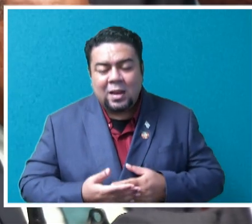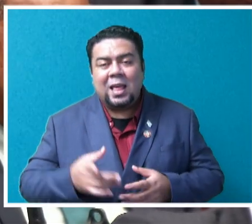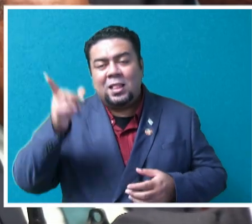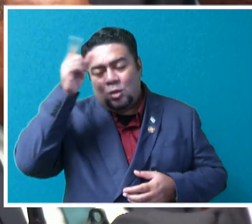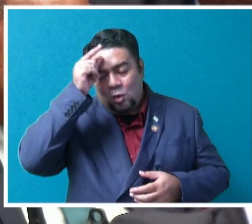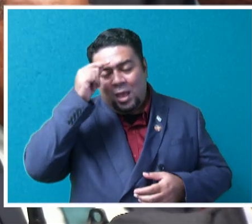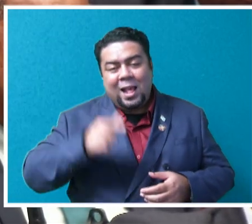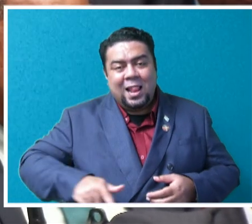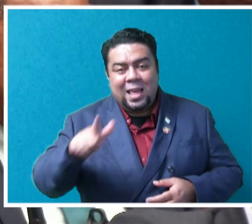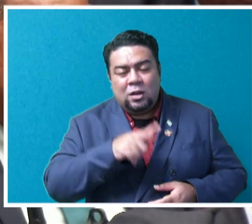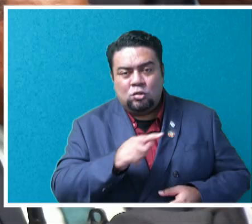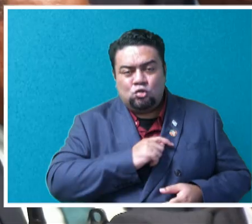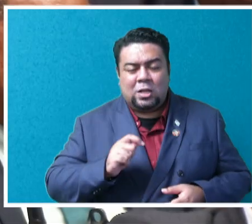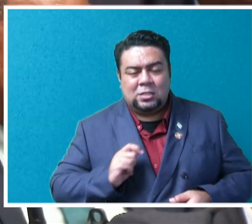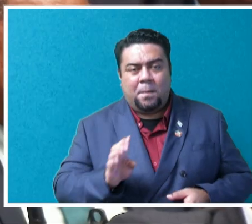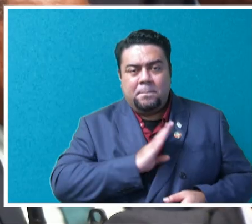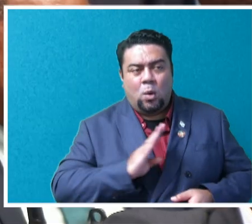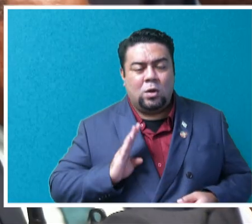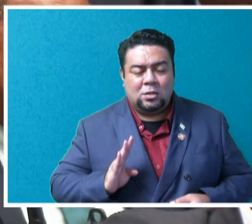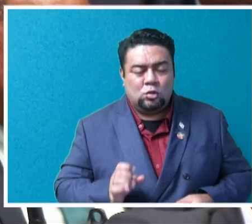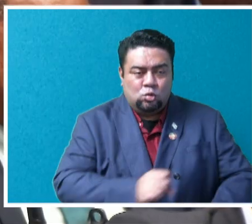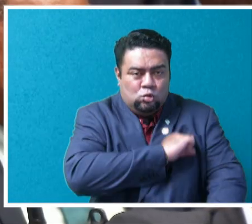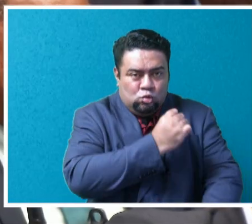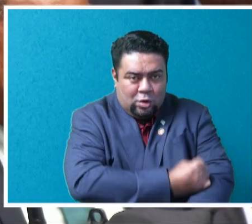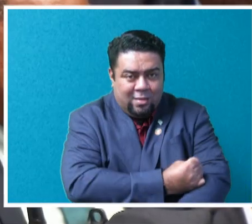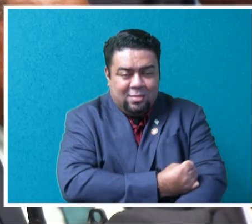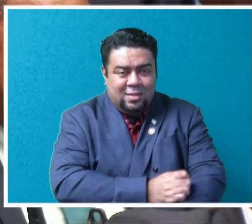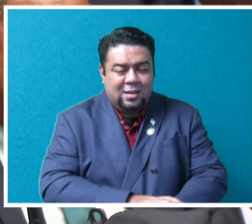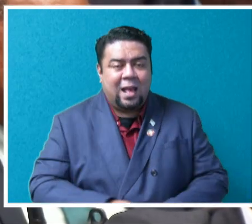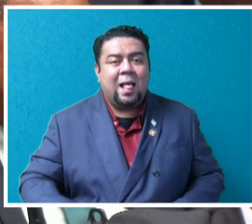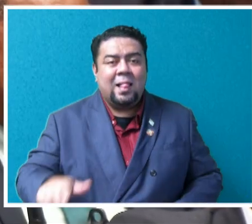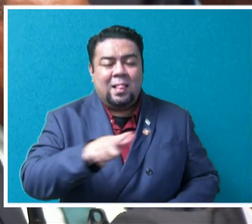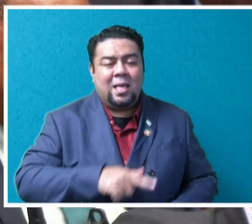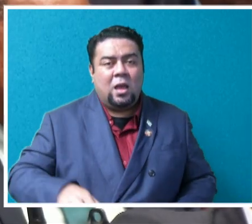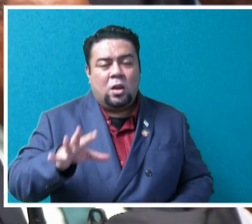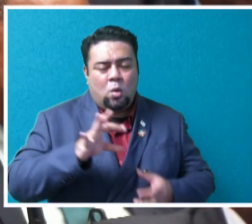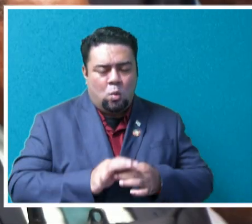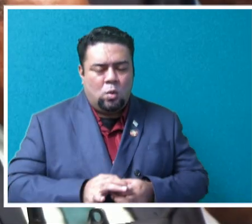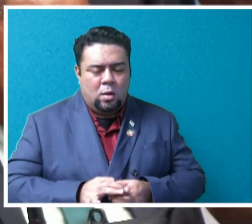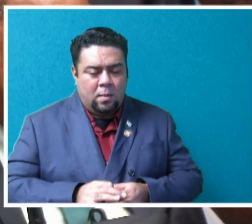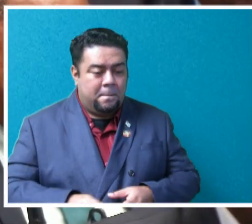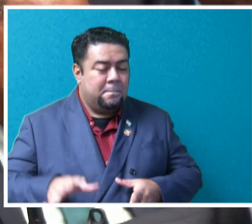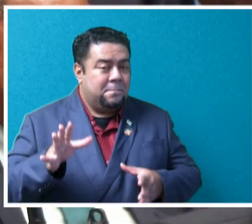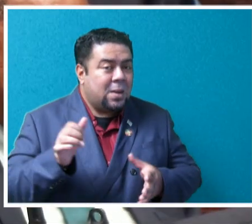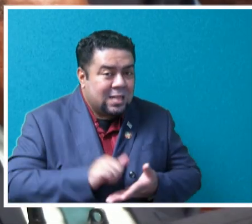Trust Board to strengthen landowners' participation in economic